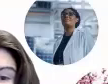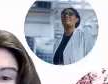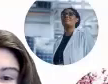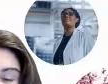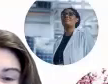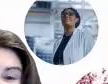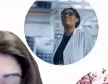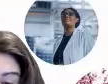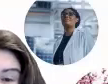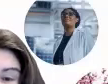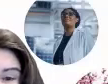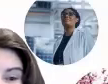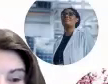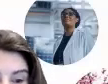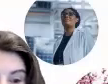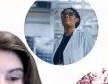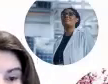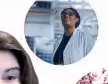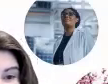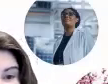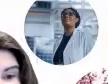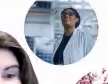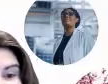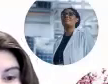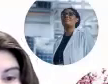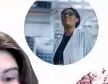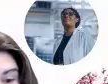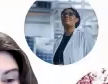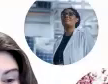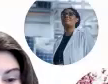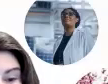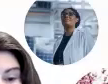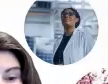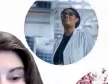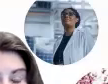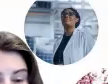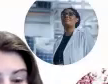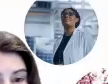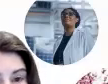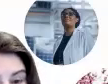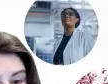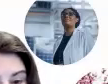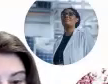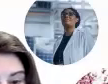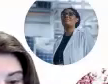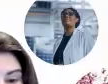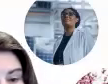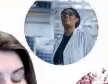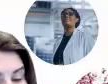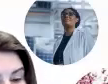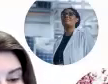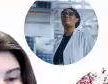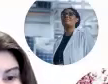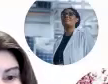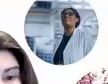As I mentioned, our session objectives today are to disseminate key findings from the Year 3 Outcomes and